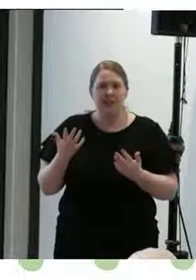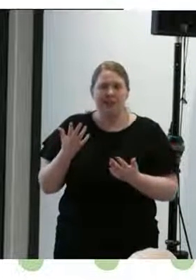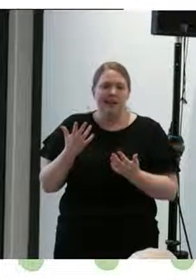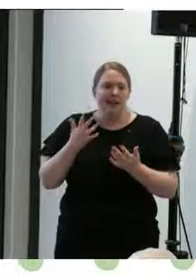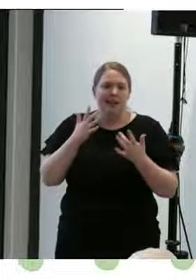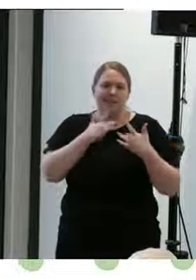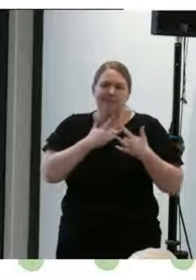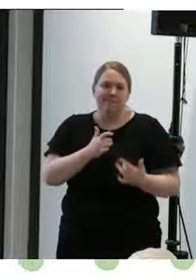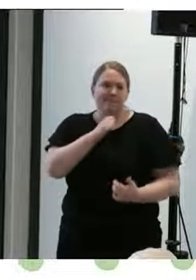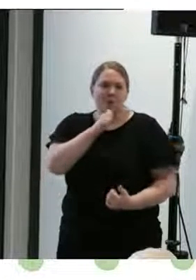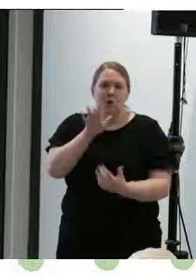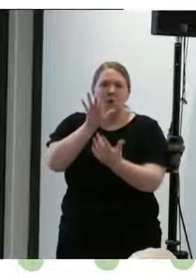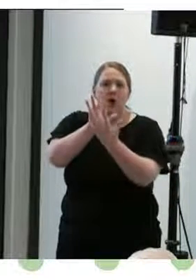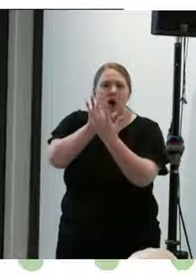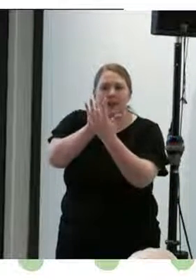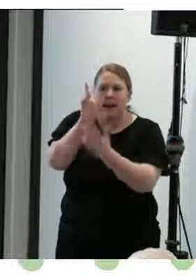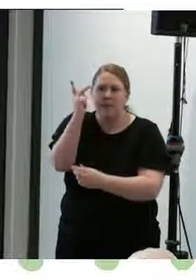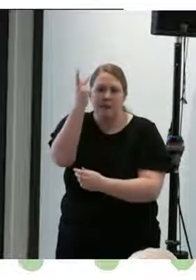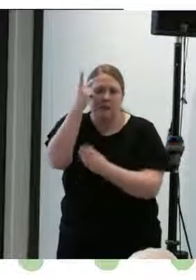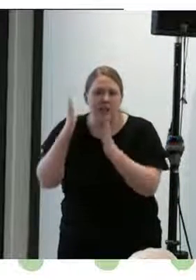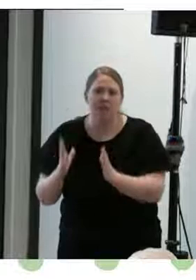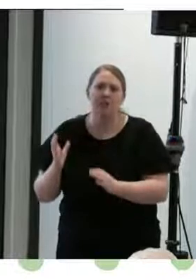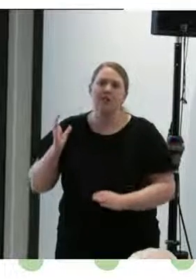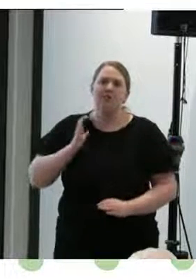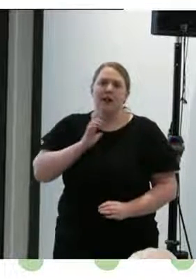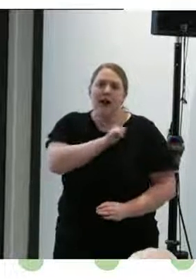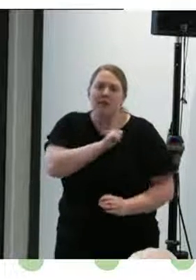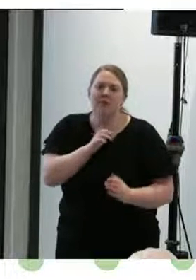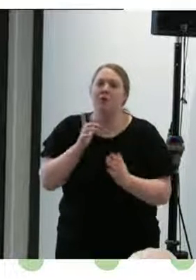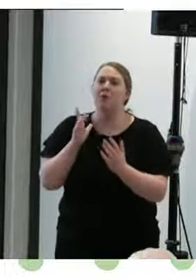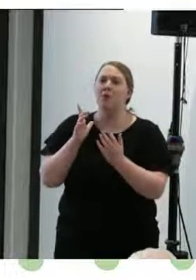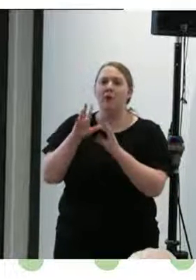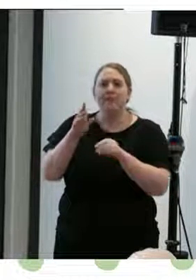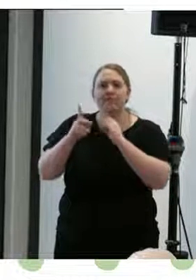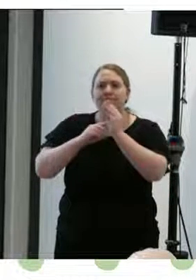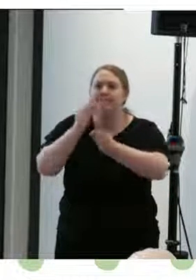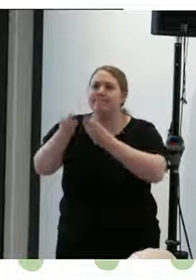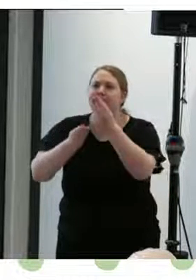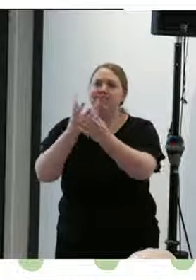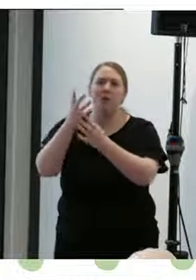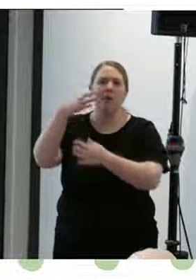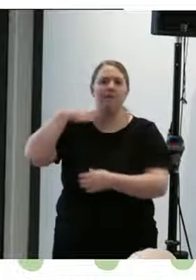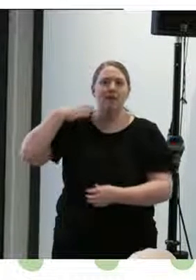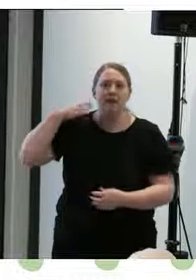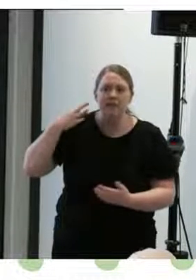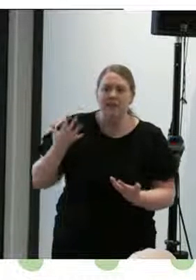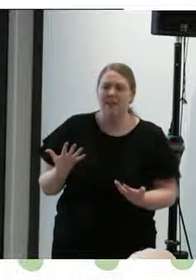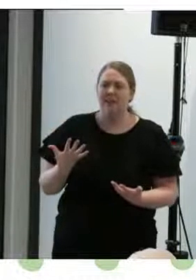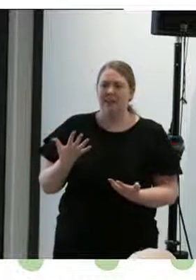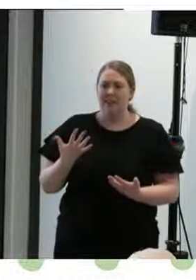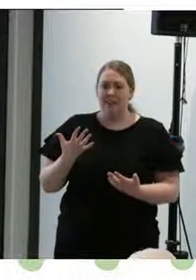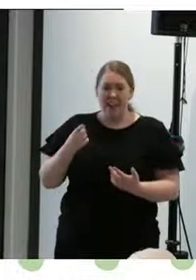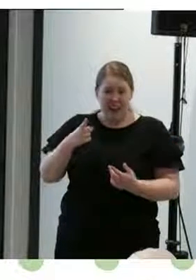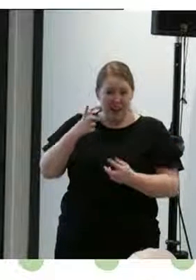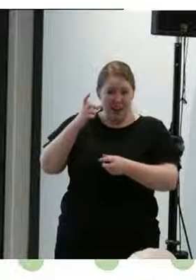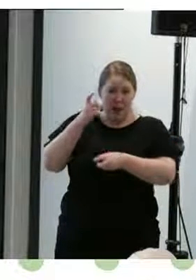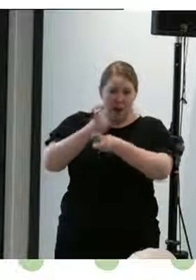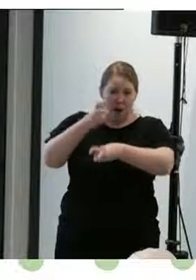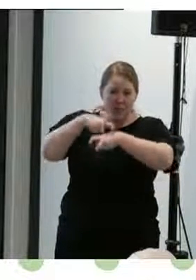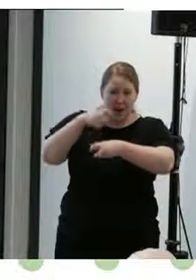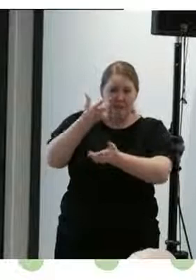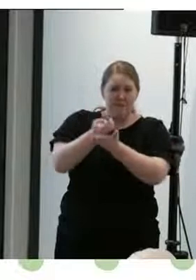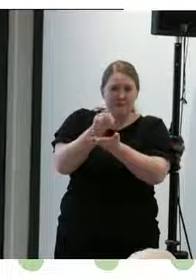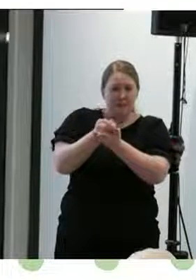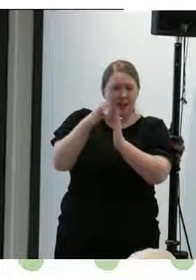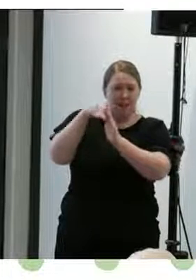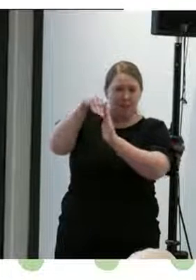public official or join an organization or donate. And even in really hard times like the Great Recession, instead of people coming together, we actually